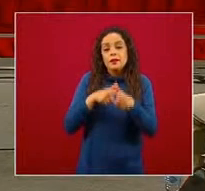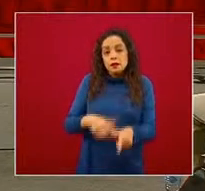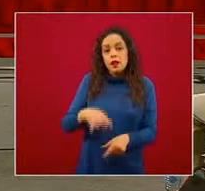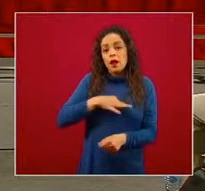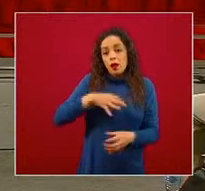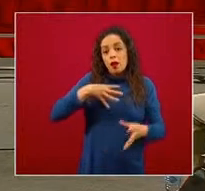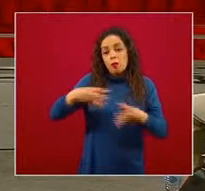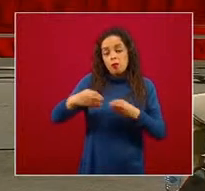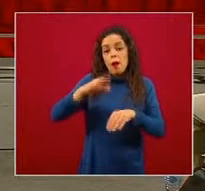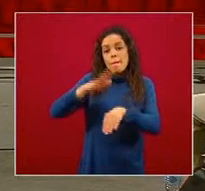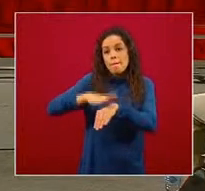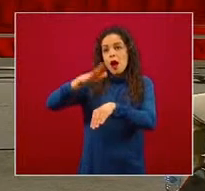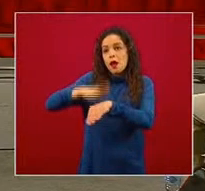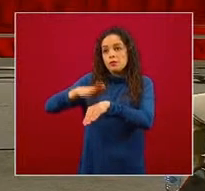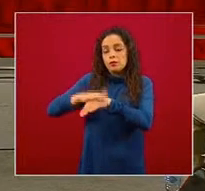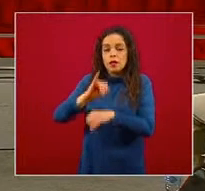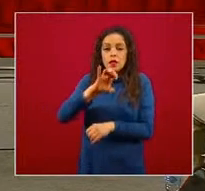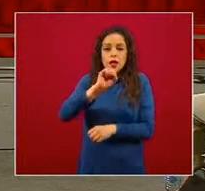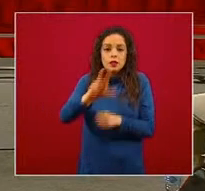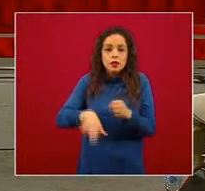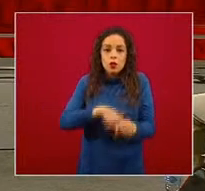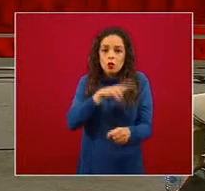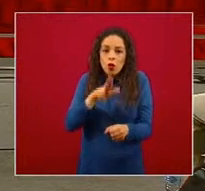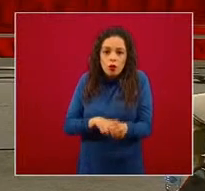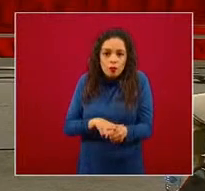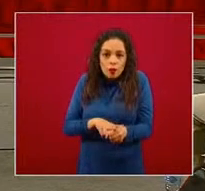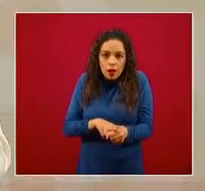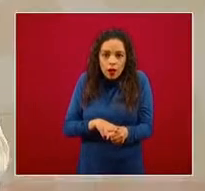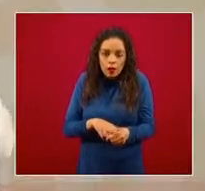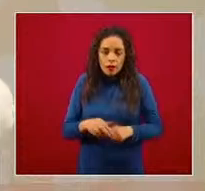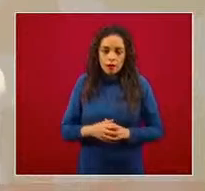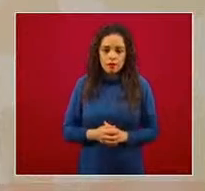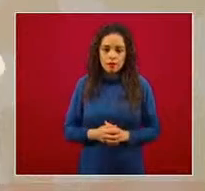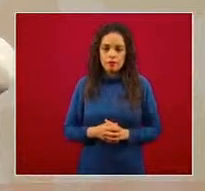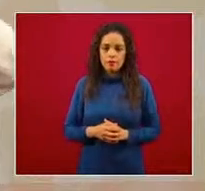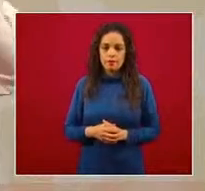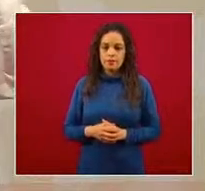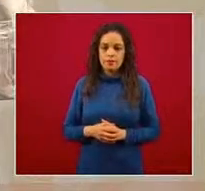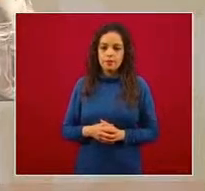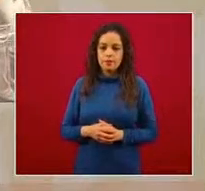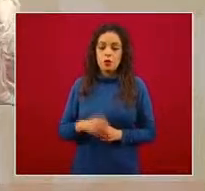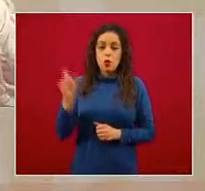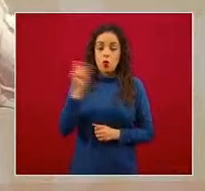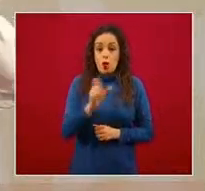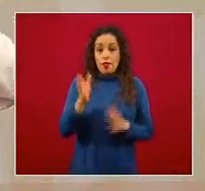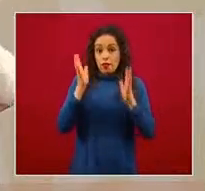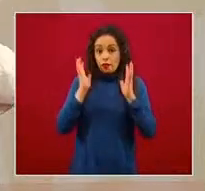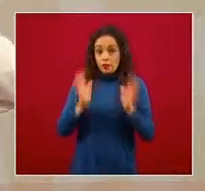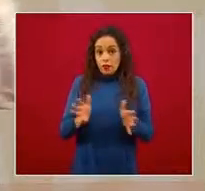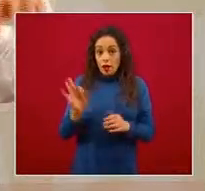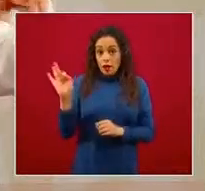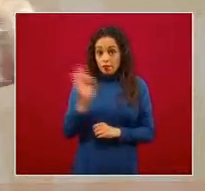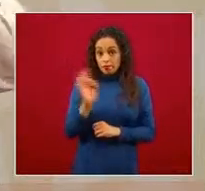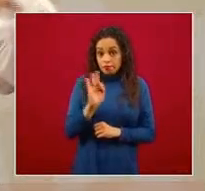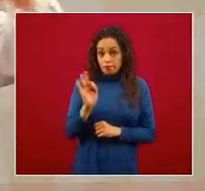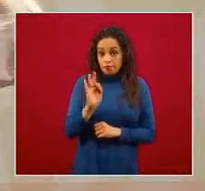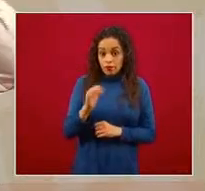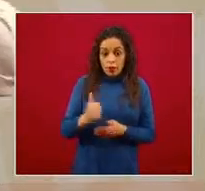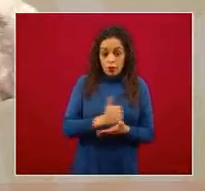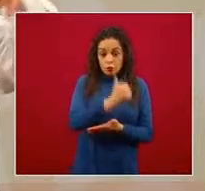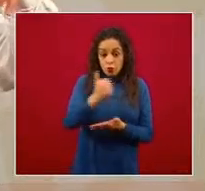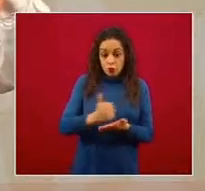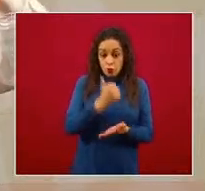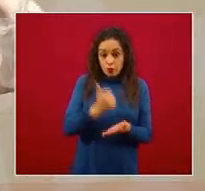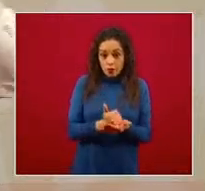growing, and because it's heterogenic, it comes up by locations.